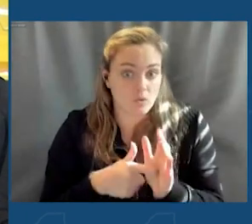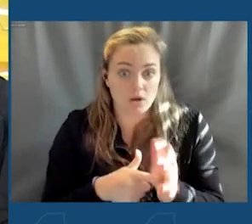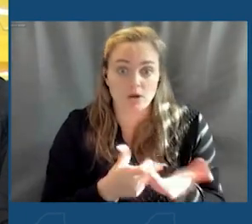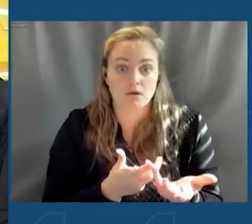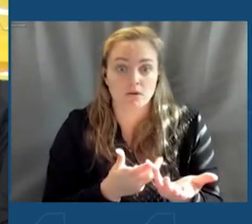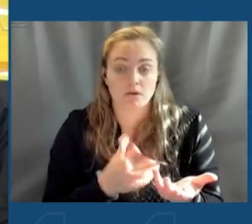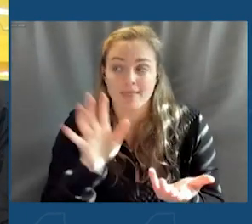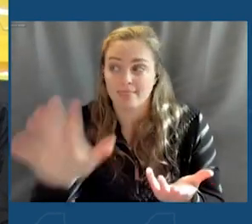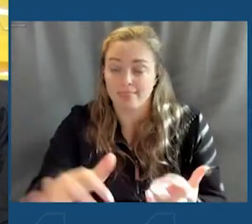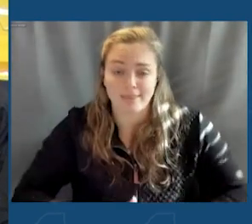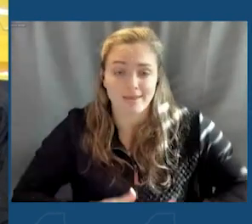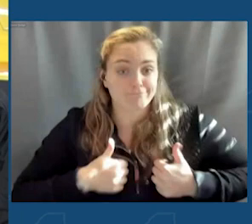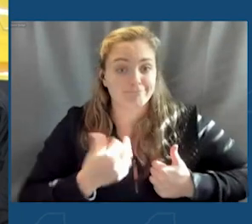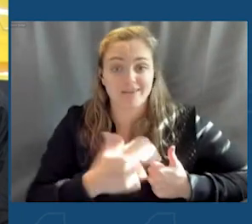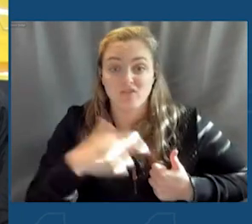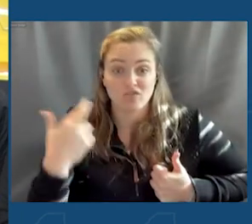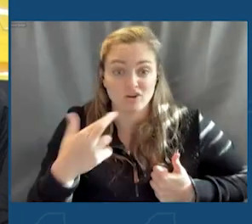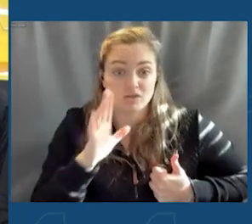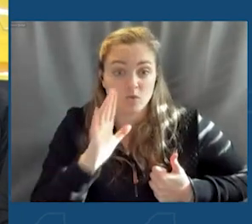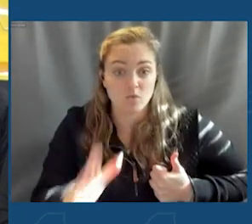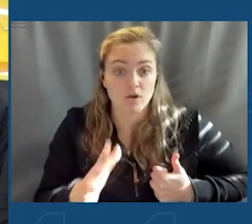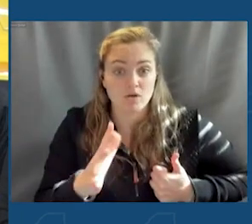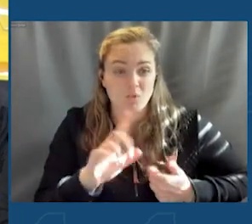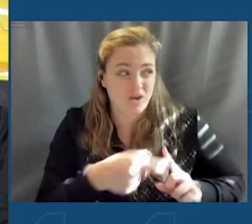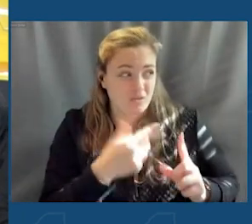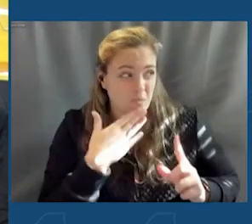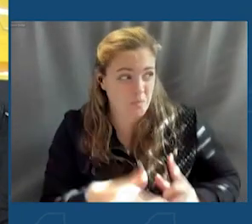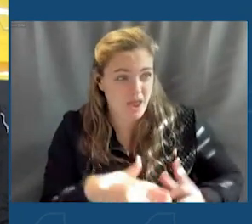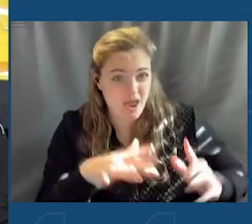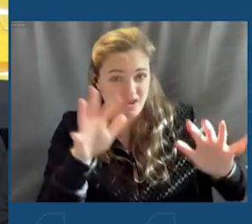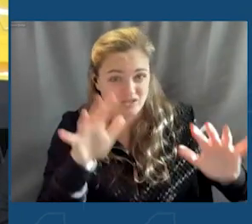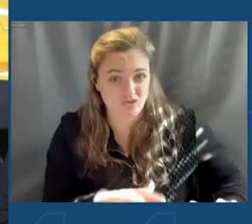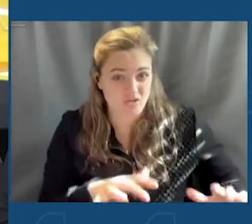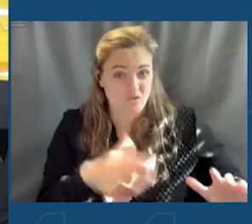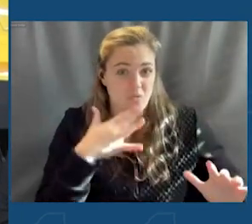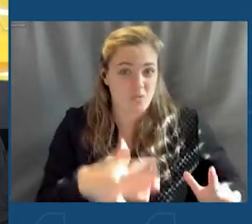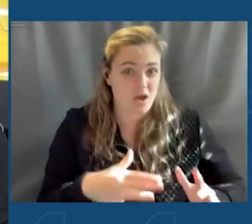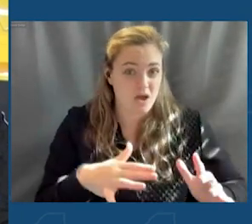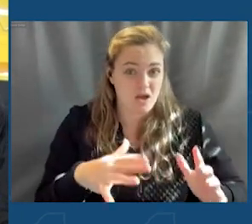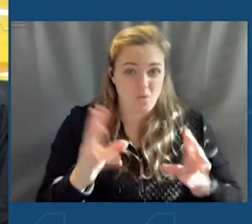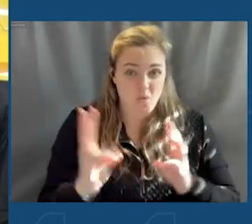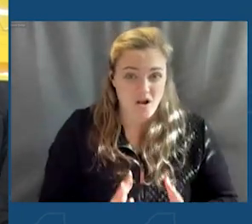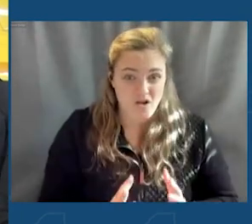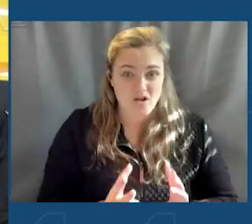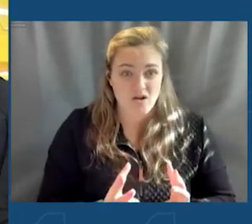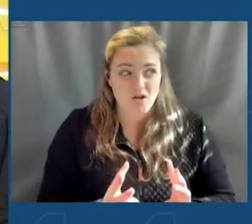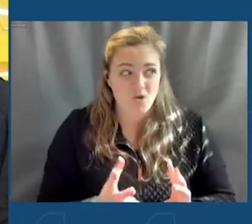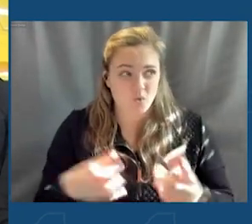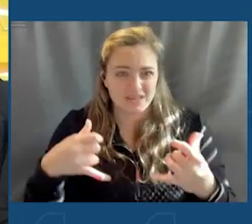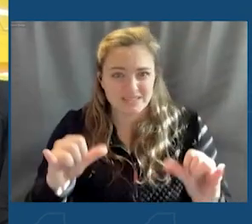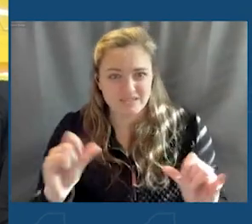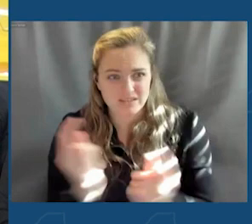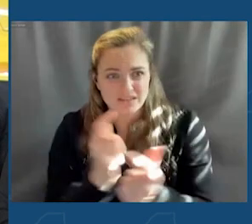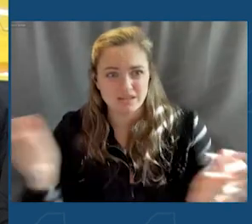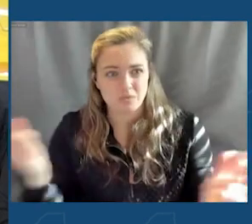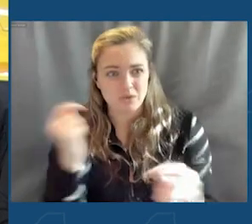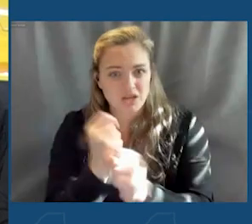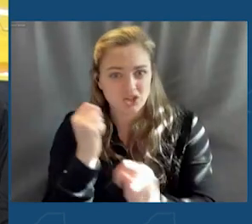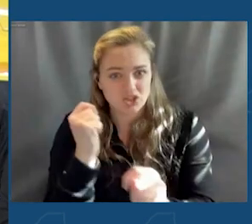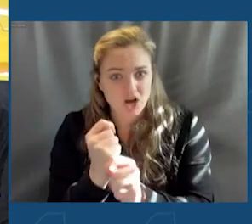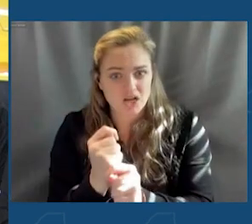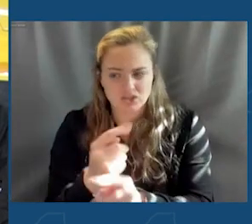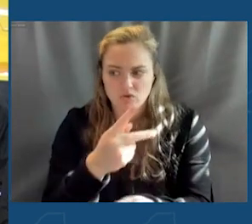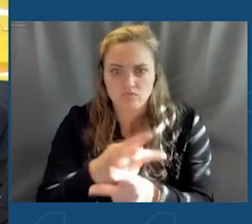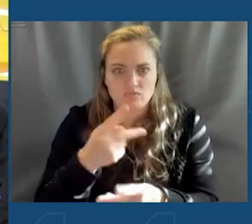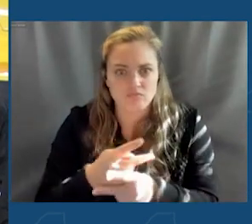on the line when the conditions are so bad that if it gets that bad, we have to bring those big trucks, those big rigs in. And if we have to